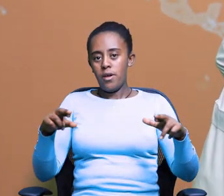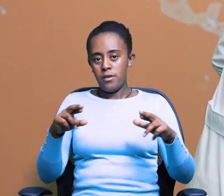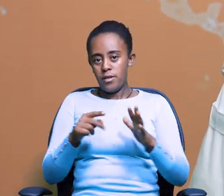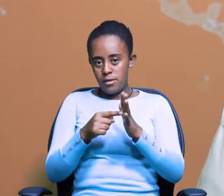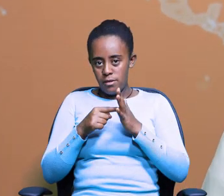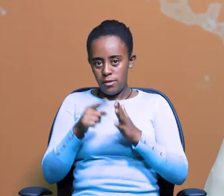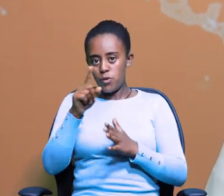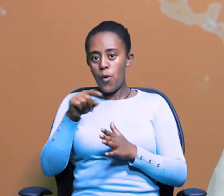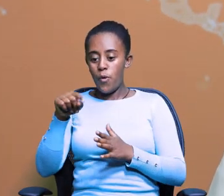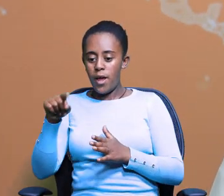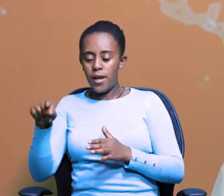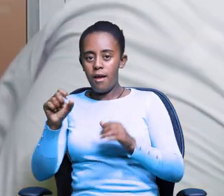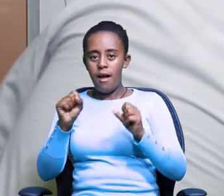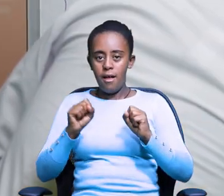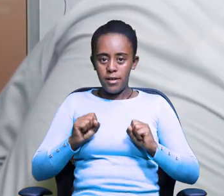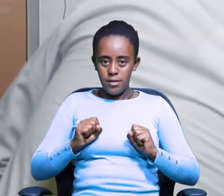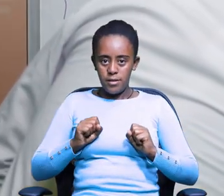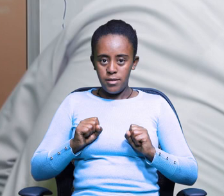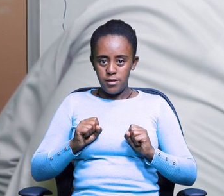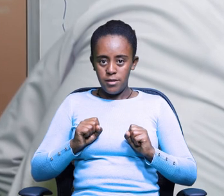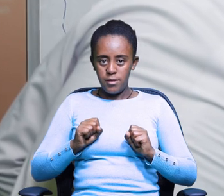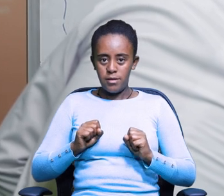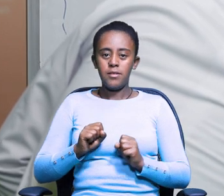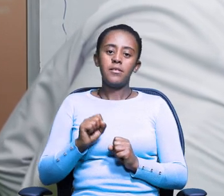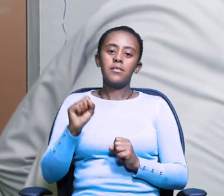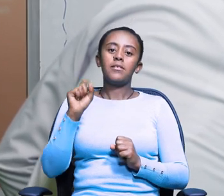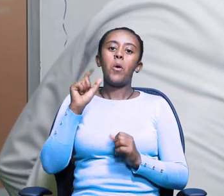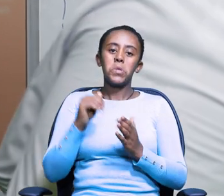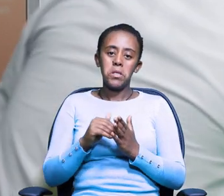a solenoid has 1,000 turns